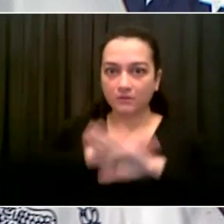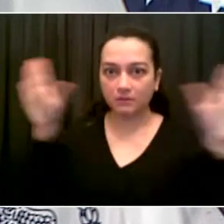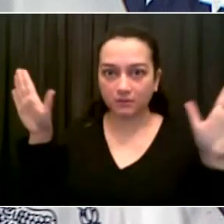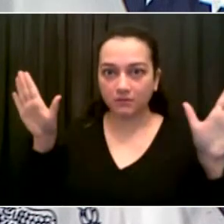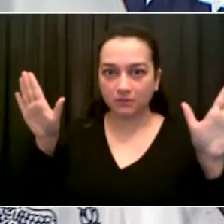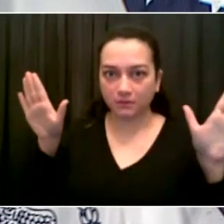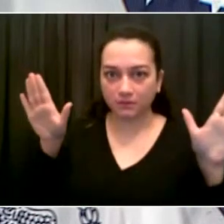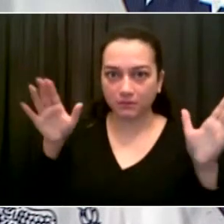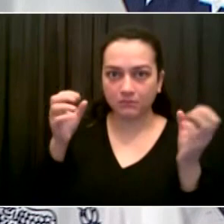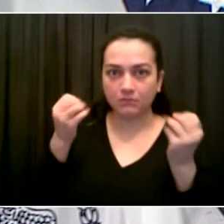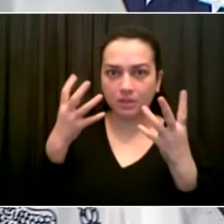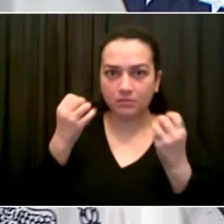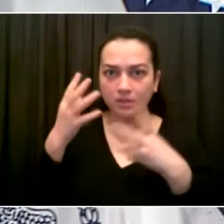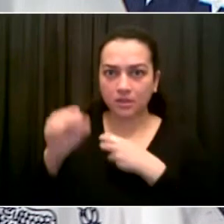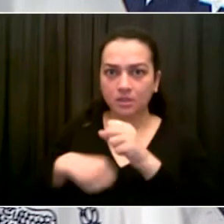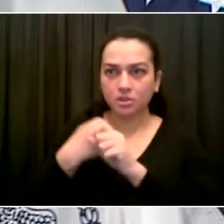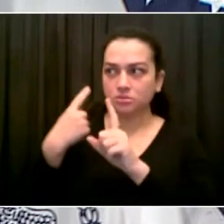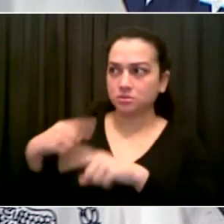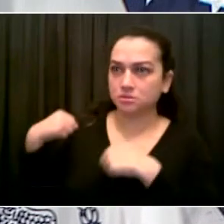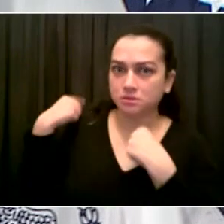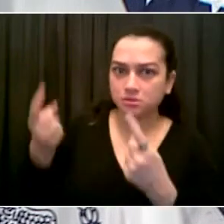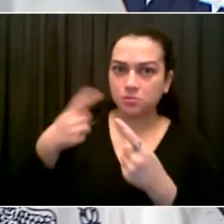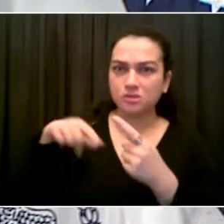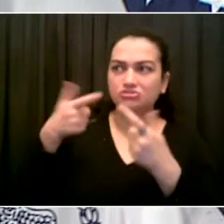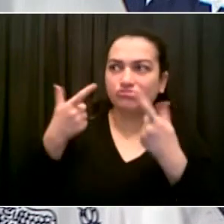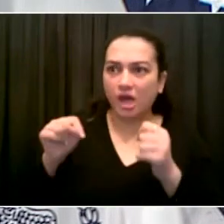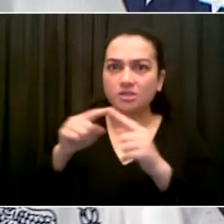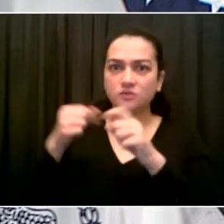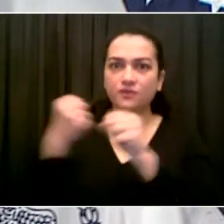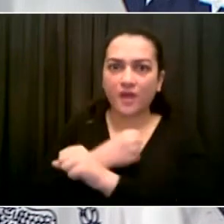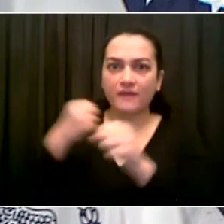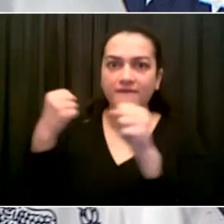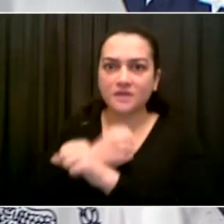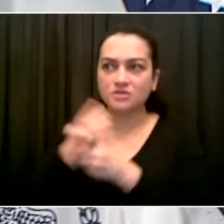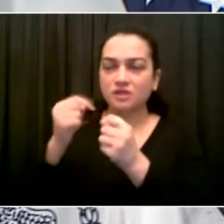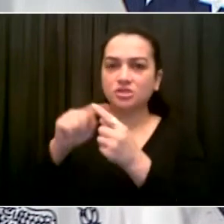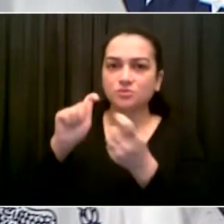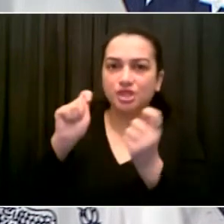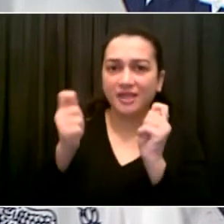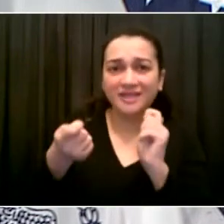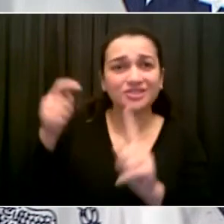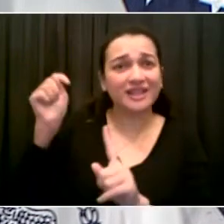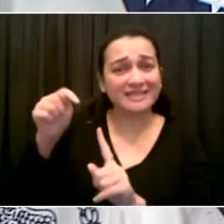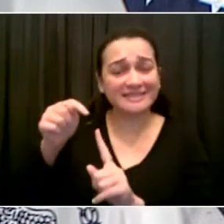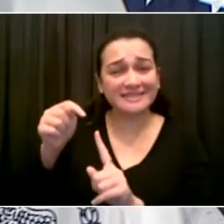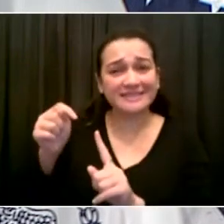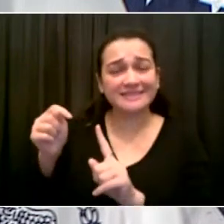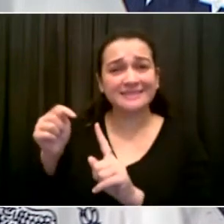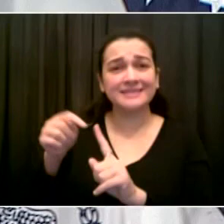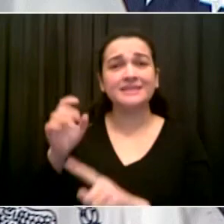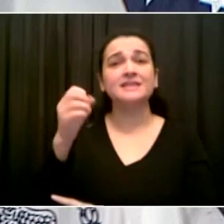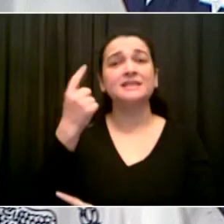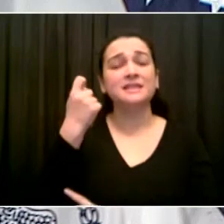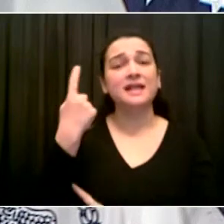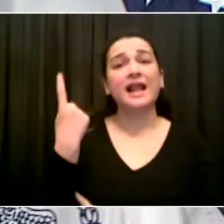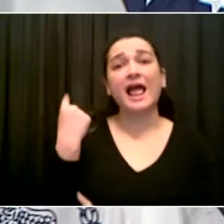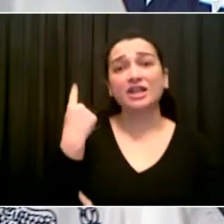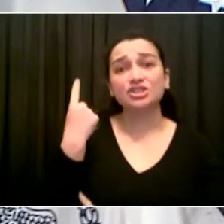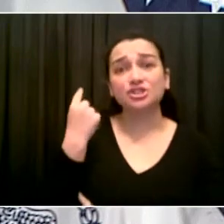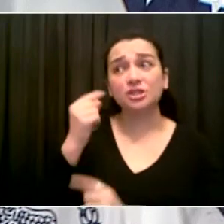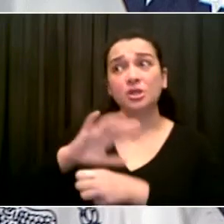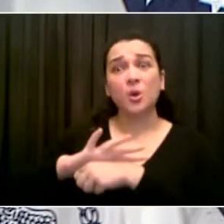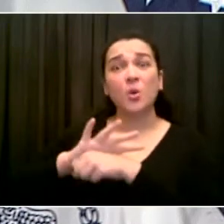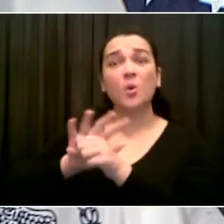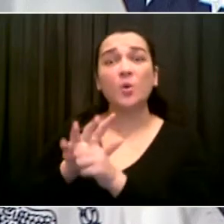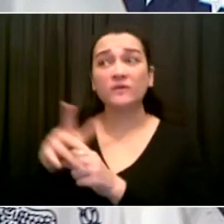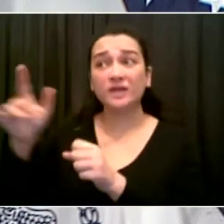with a perfect storm of COVID, but NYPD is out there doing great work, more gun arrests than we've had in a quarter